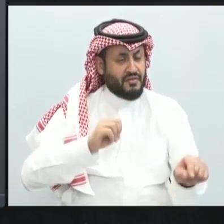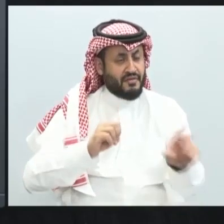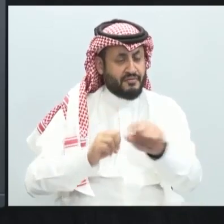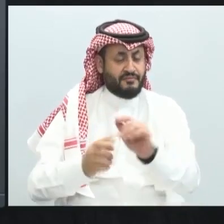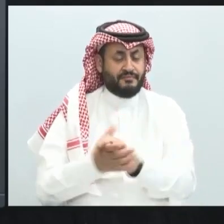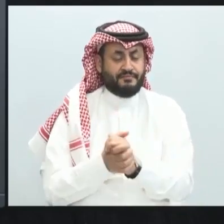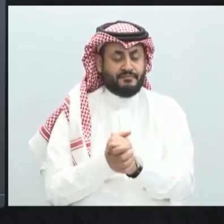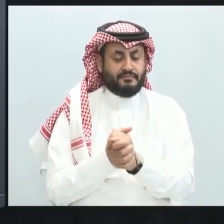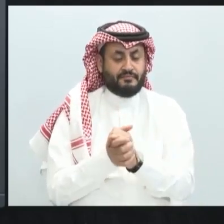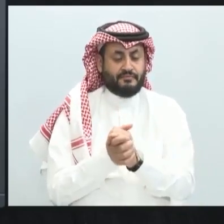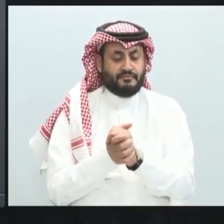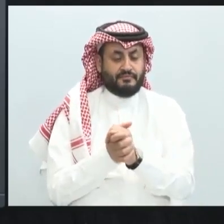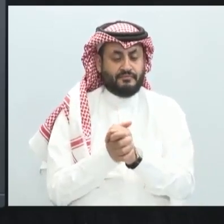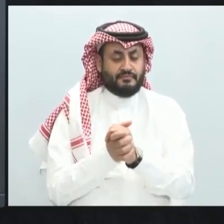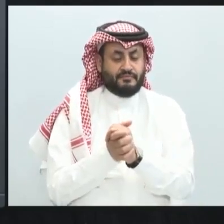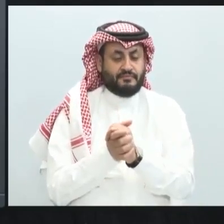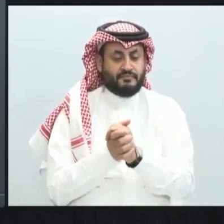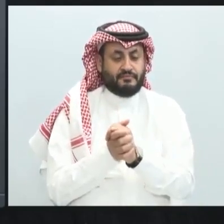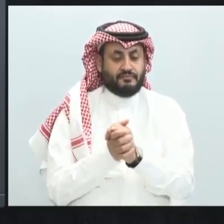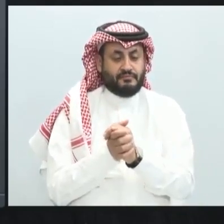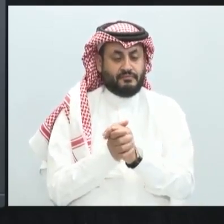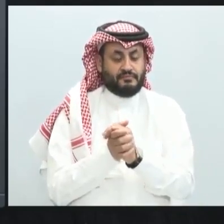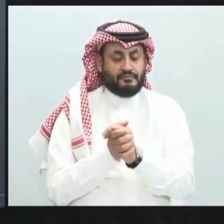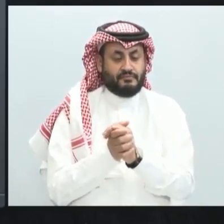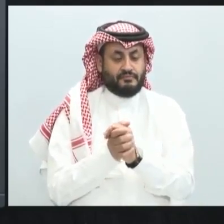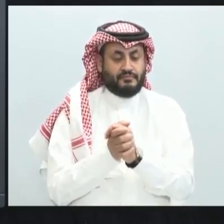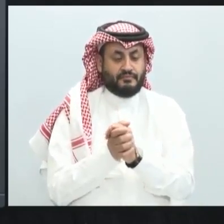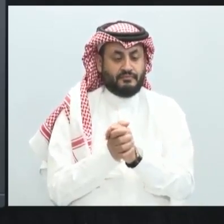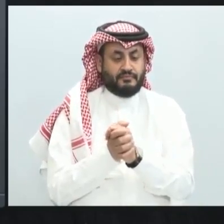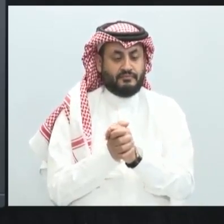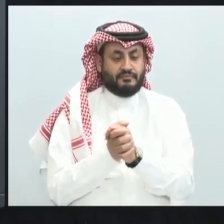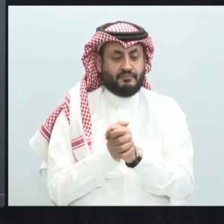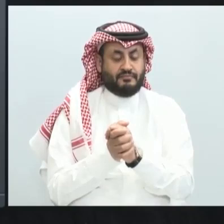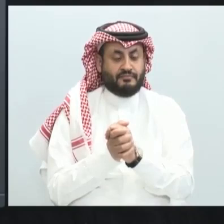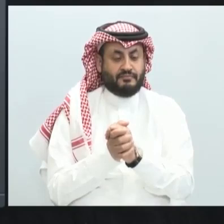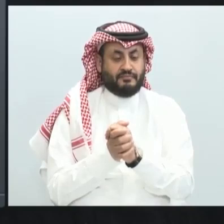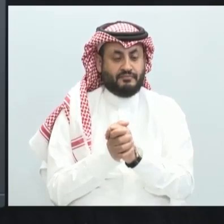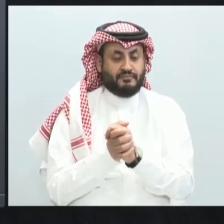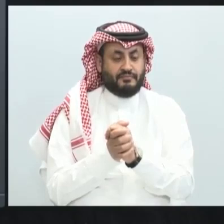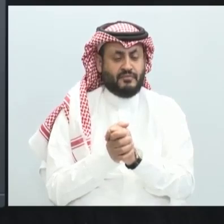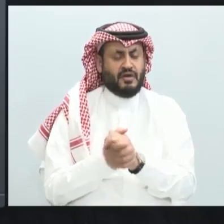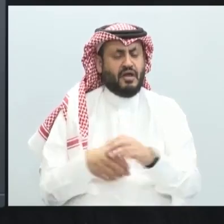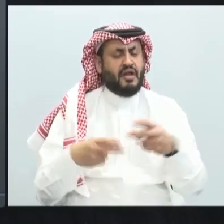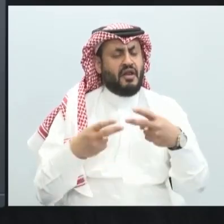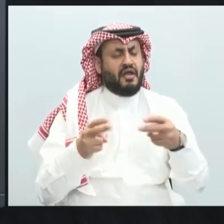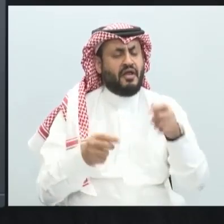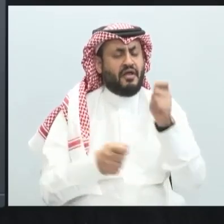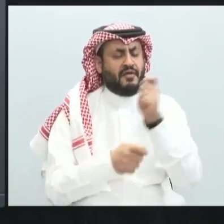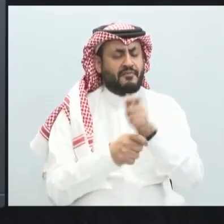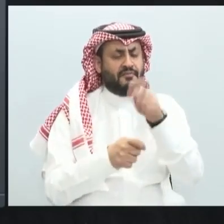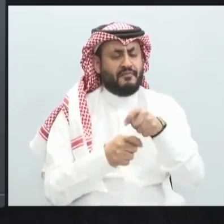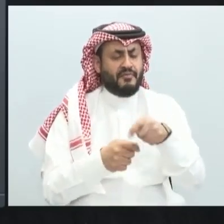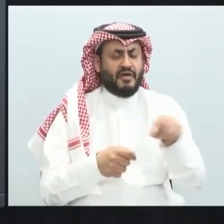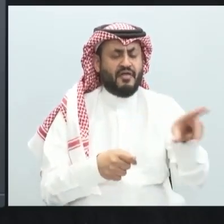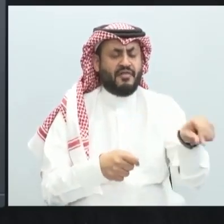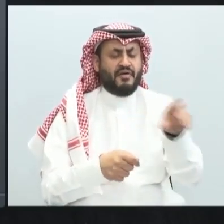going to visit. And they are going to visit. So no matter what the subject pronoun is,